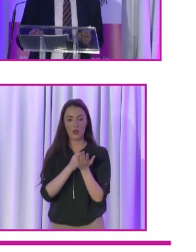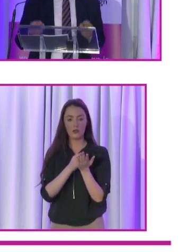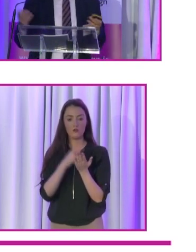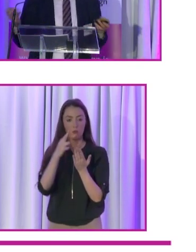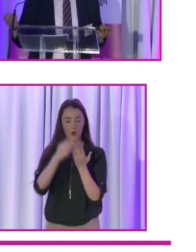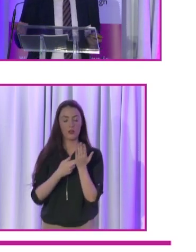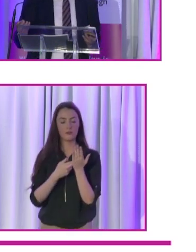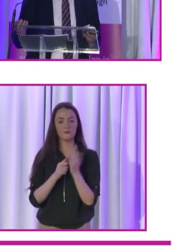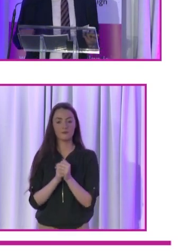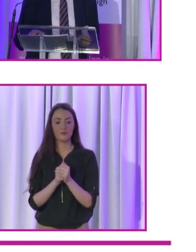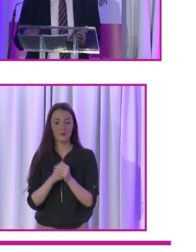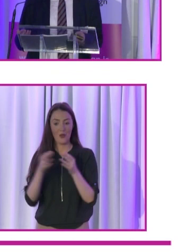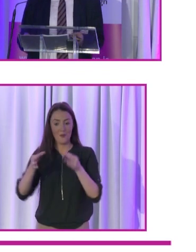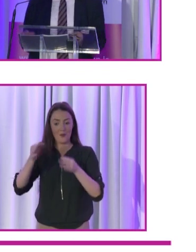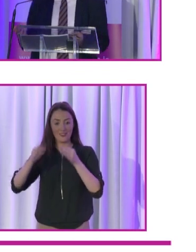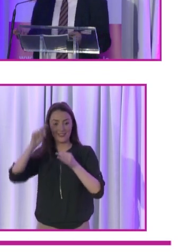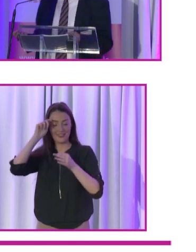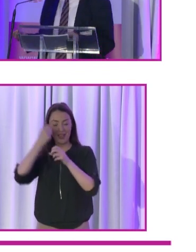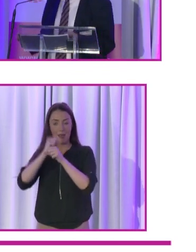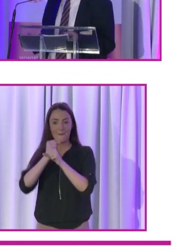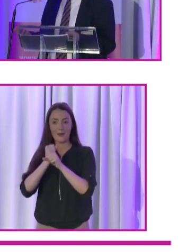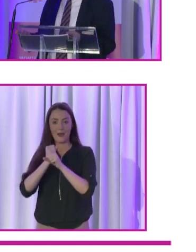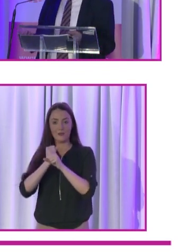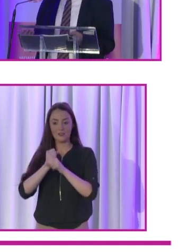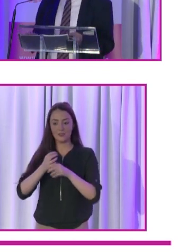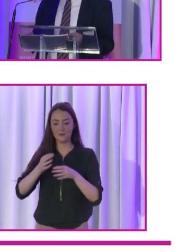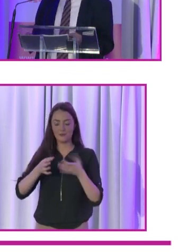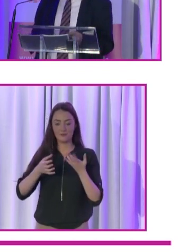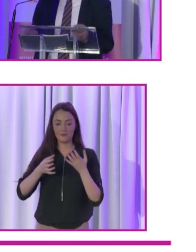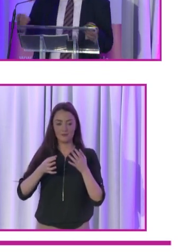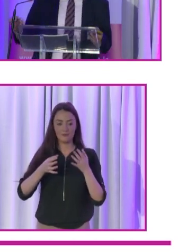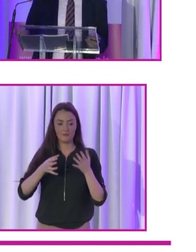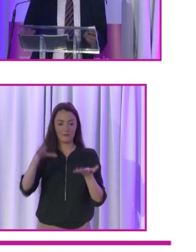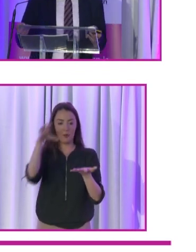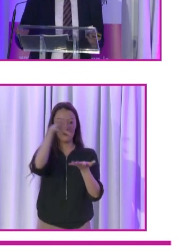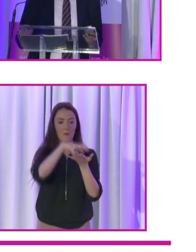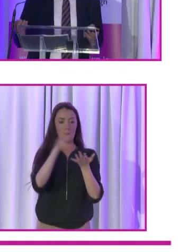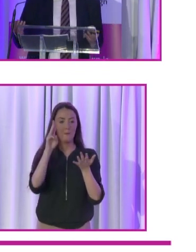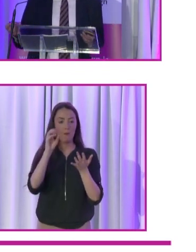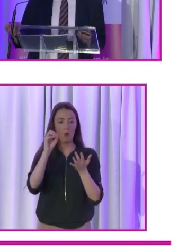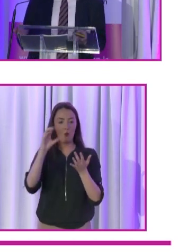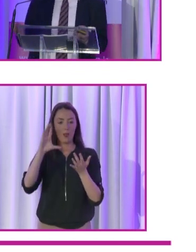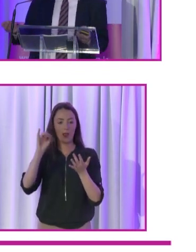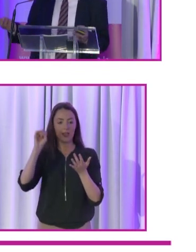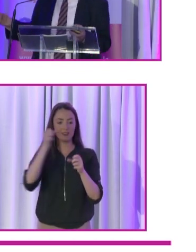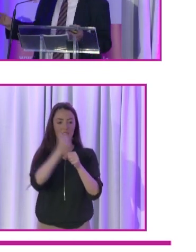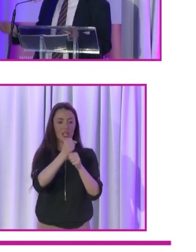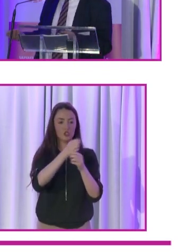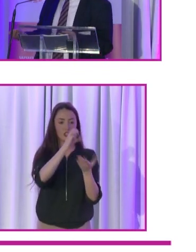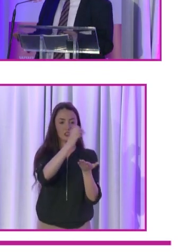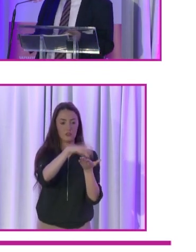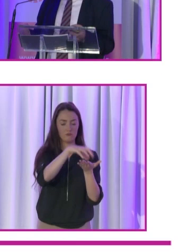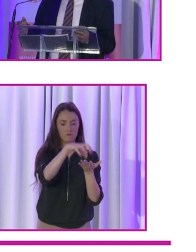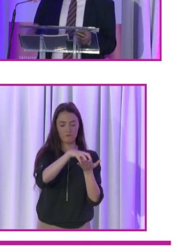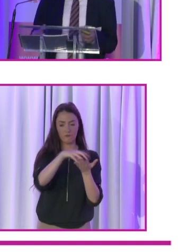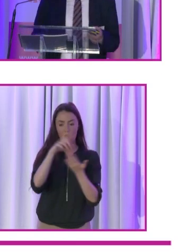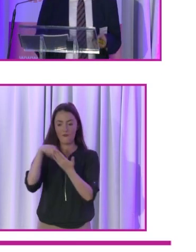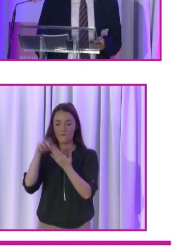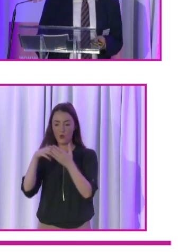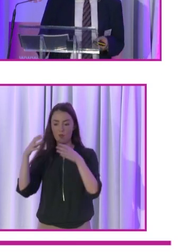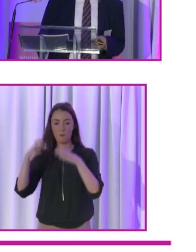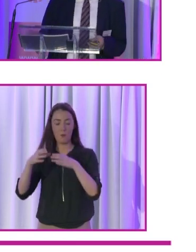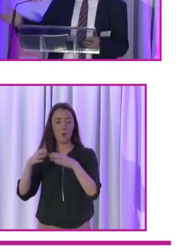of elections, they only think of polling stations, sometimes polling voting booths. And we see